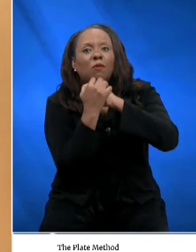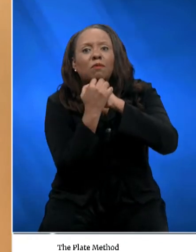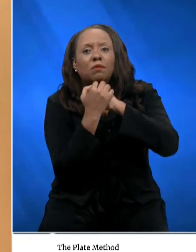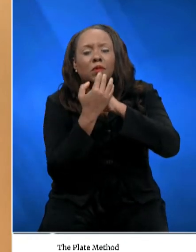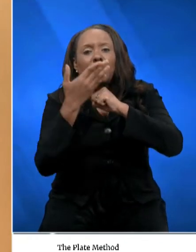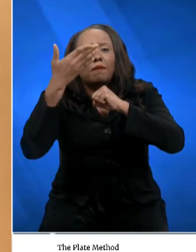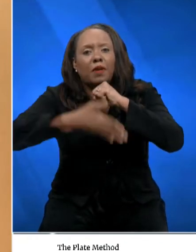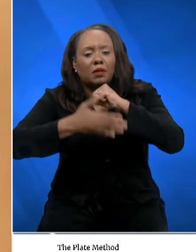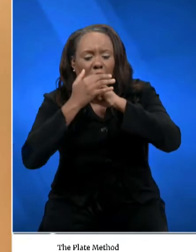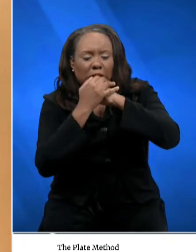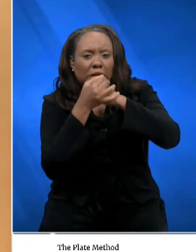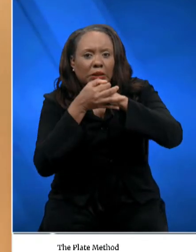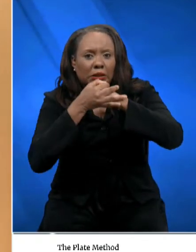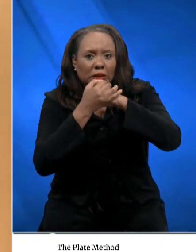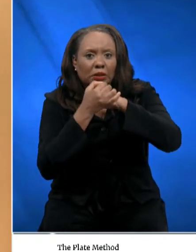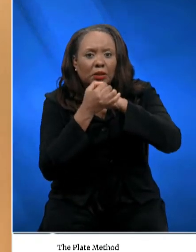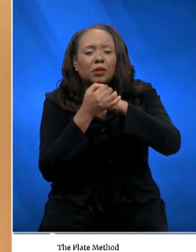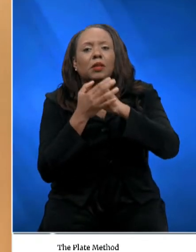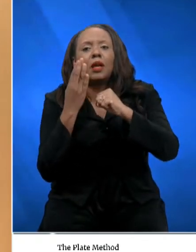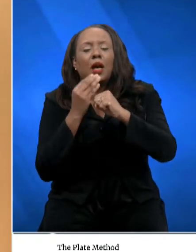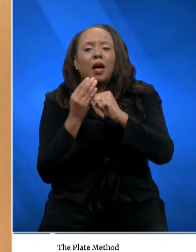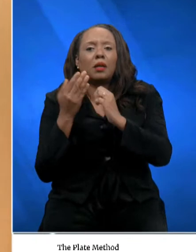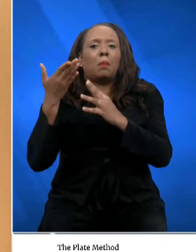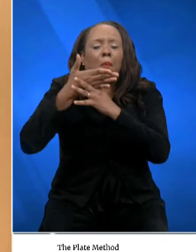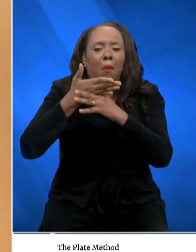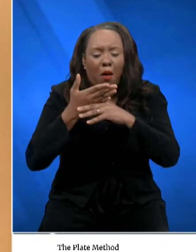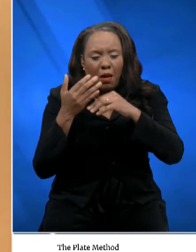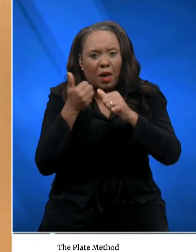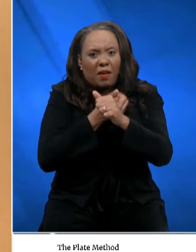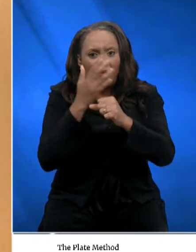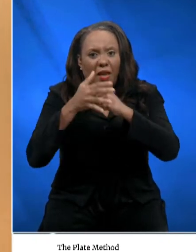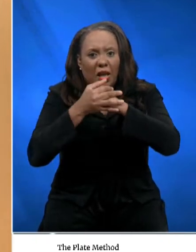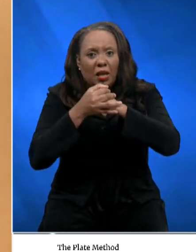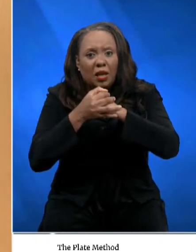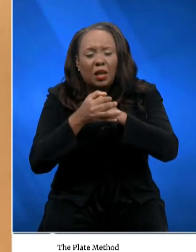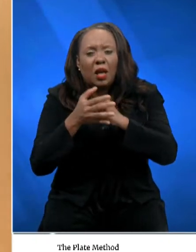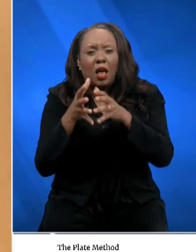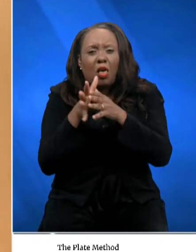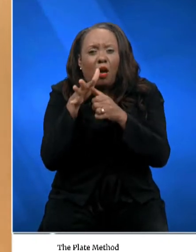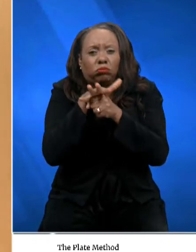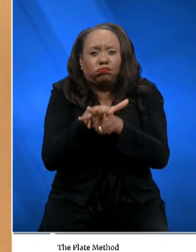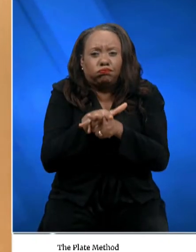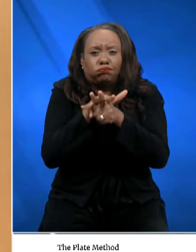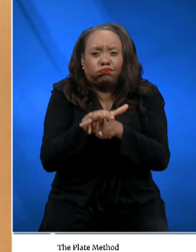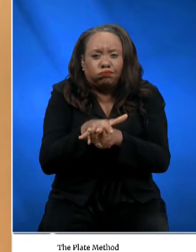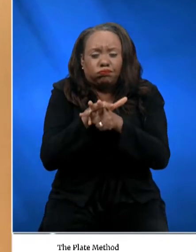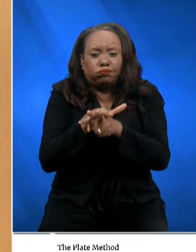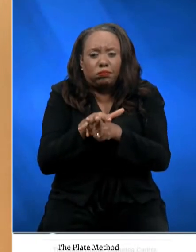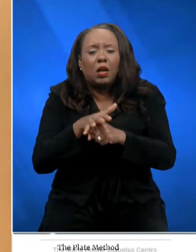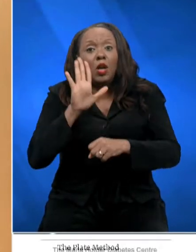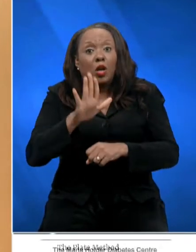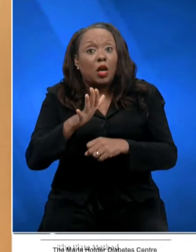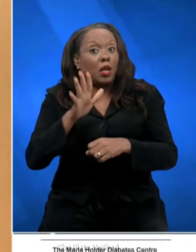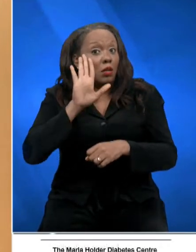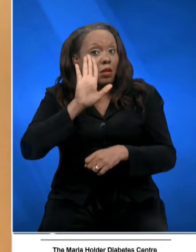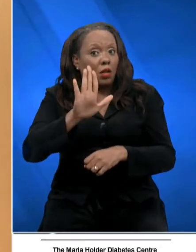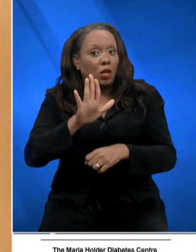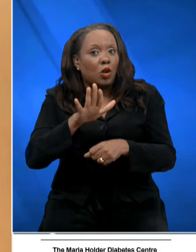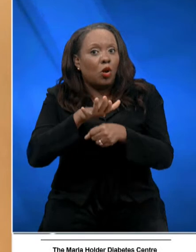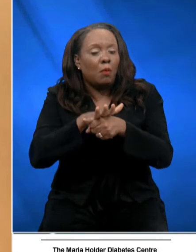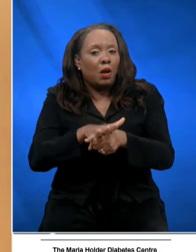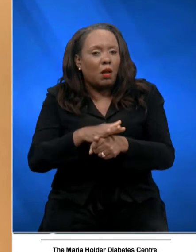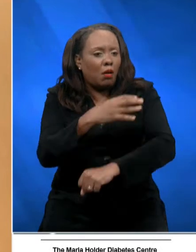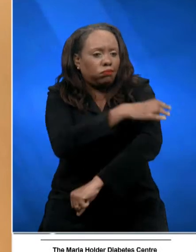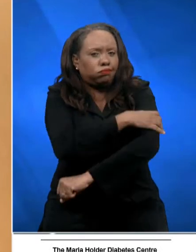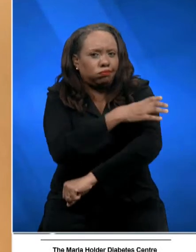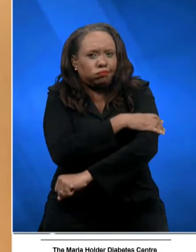the drainage of fluid from the front of the eye. And it causes the pressure to build up and go up. And this is a type of glaucoma that